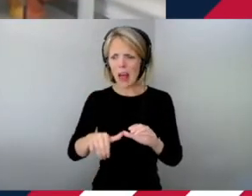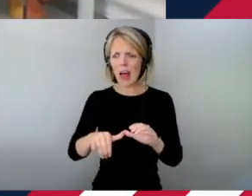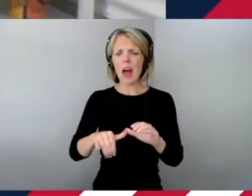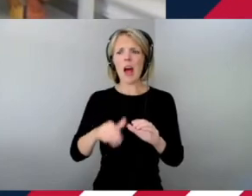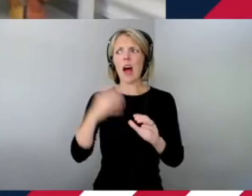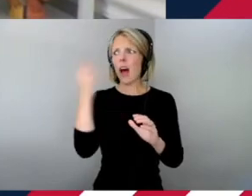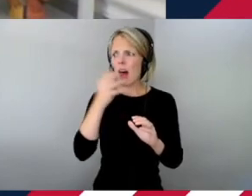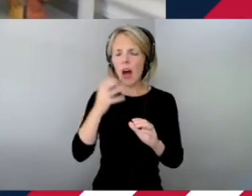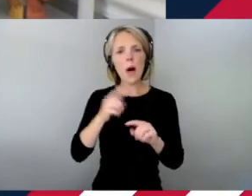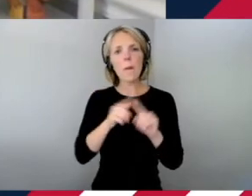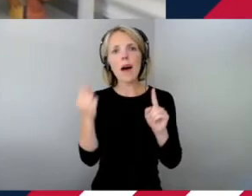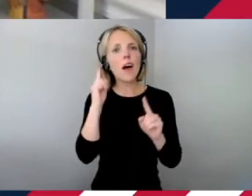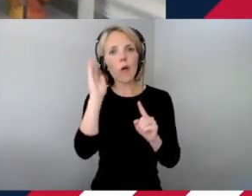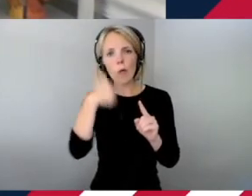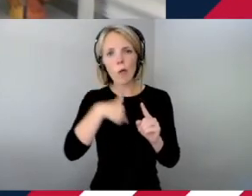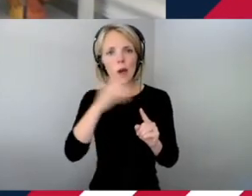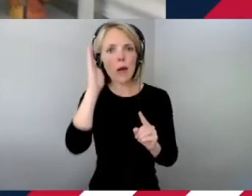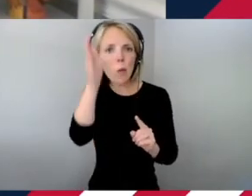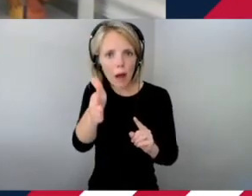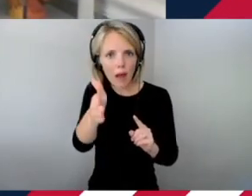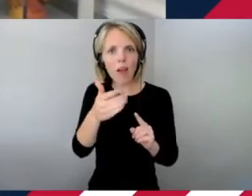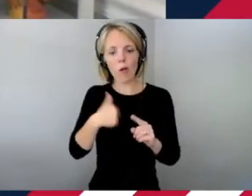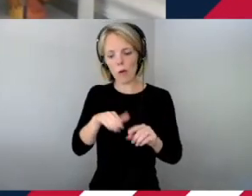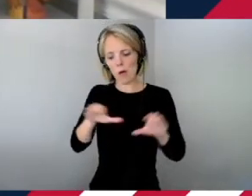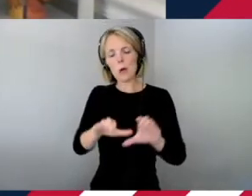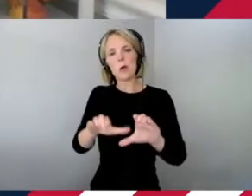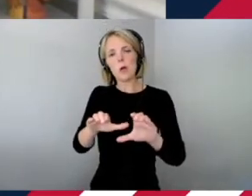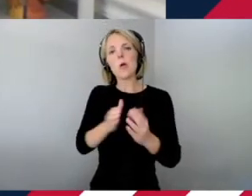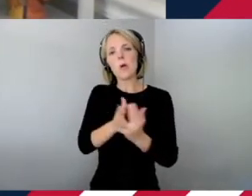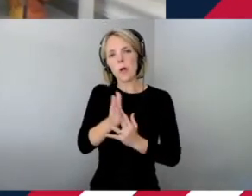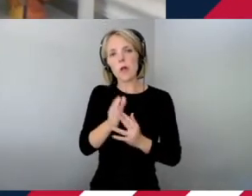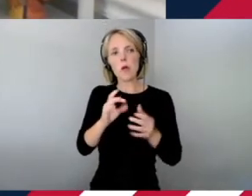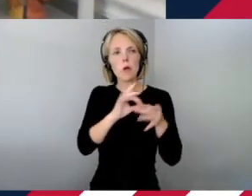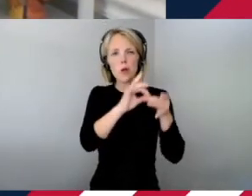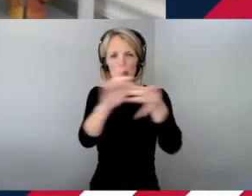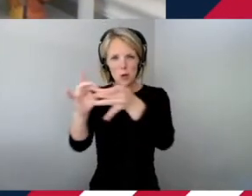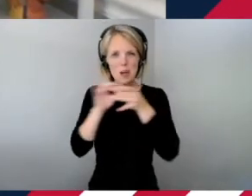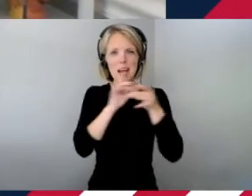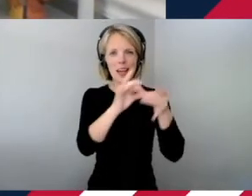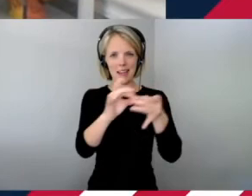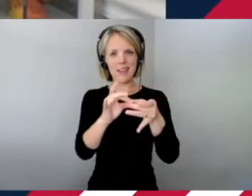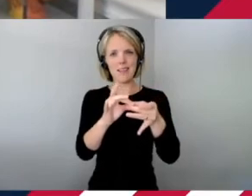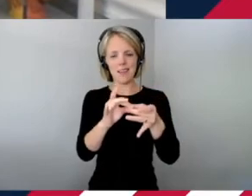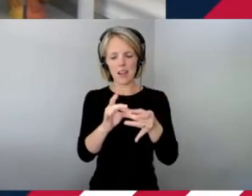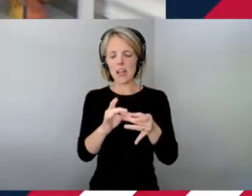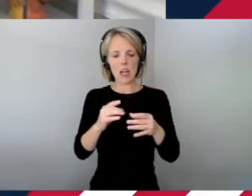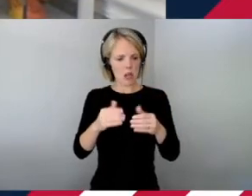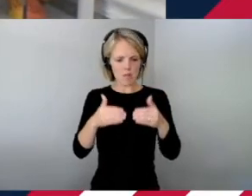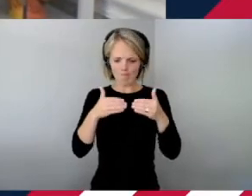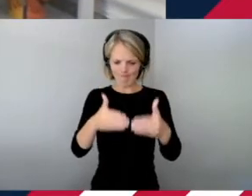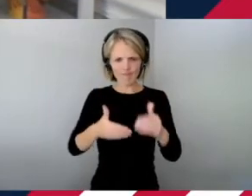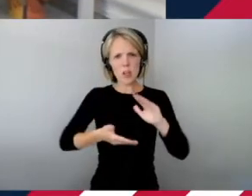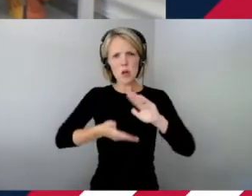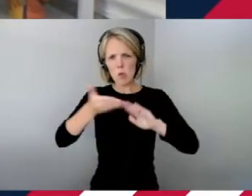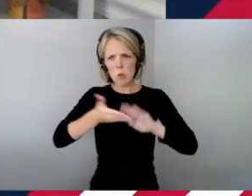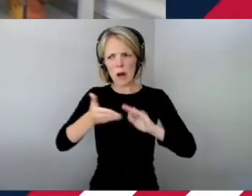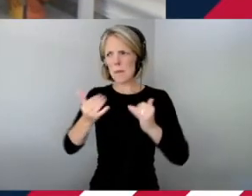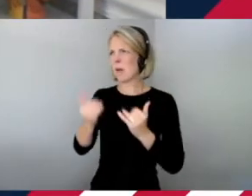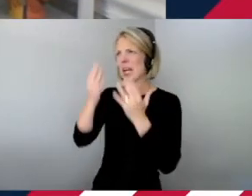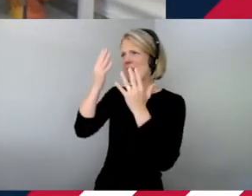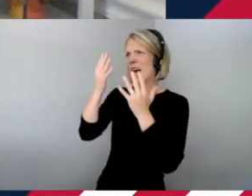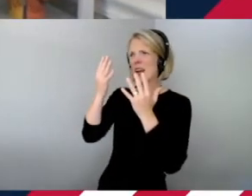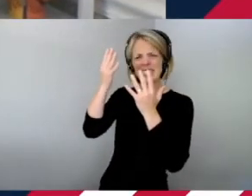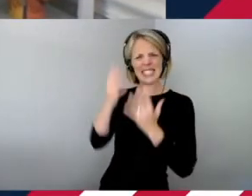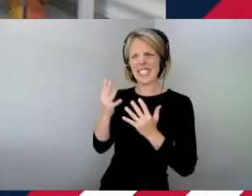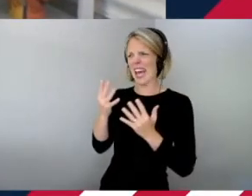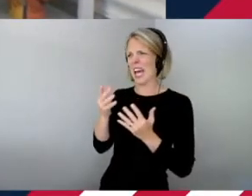do this. We're going to be doing this by uniting. Let's run this sad excuse for a president